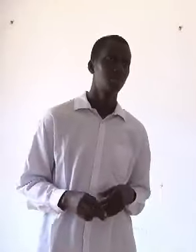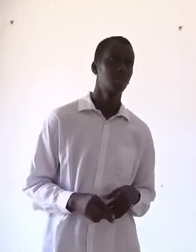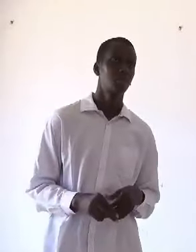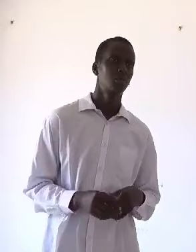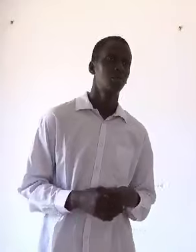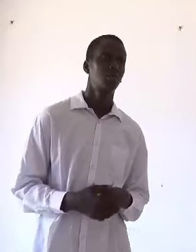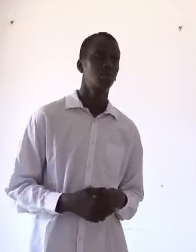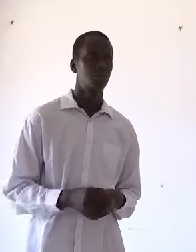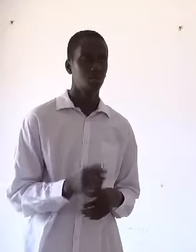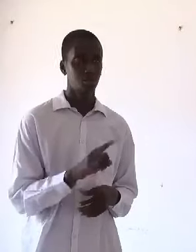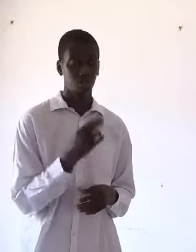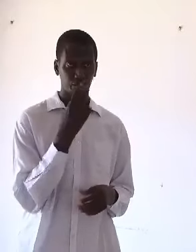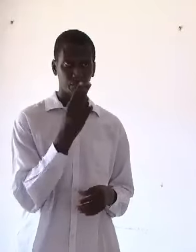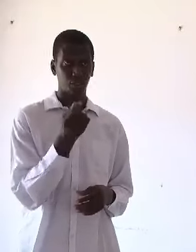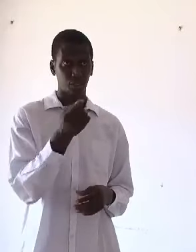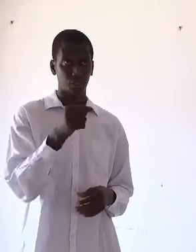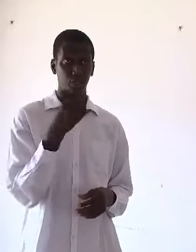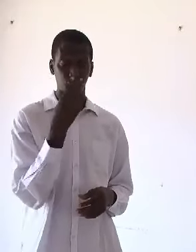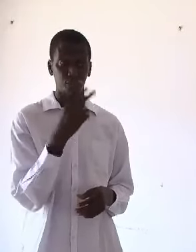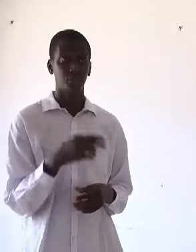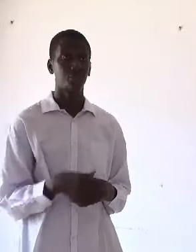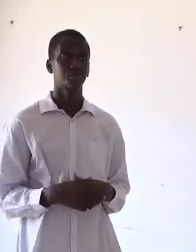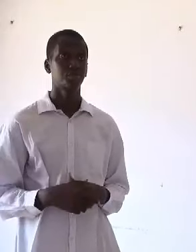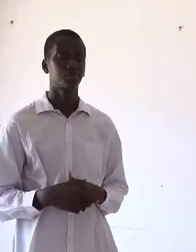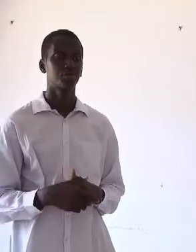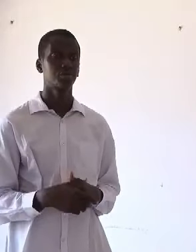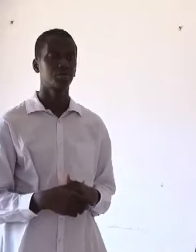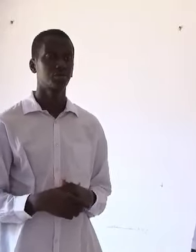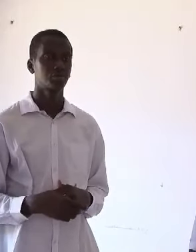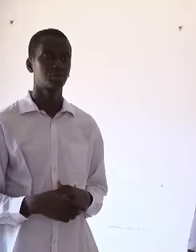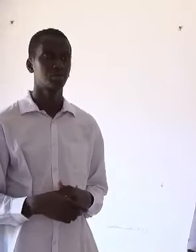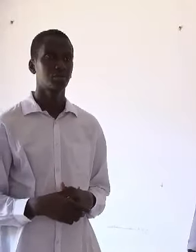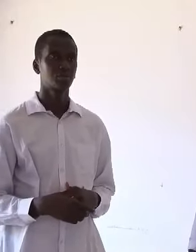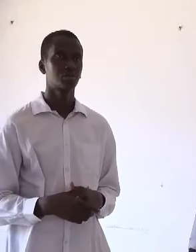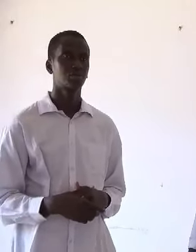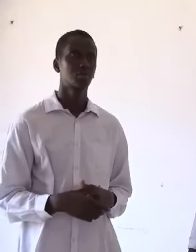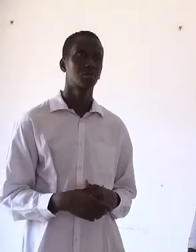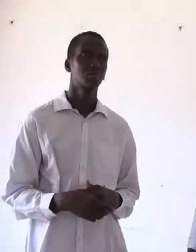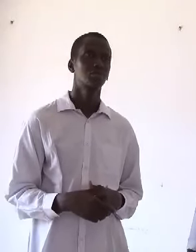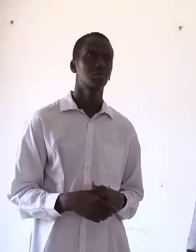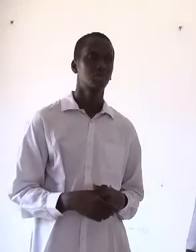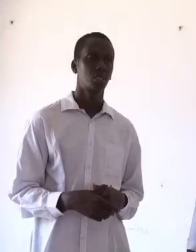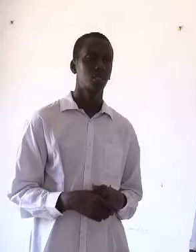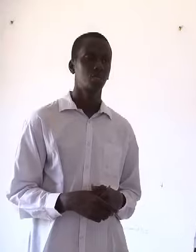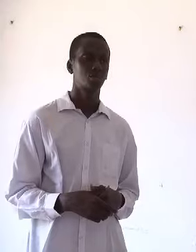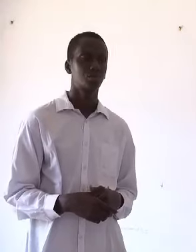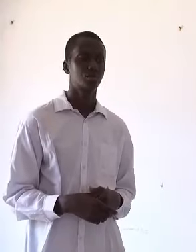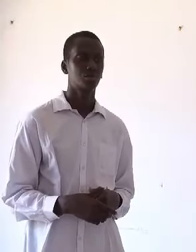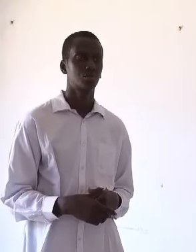of three main parts: the cell body, the dendrites, and